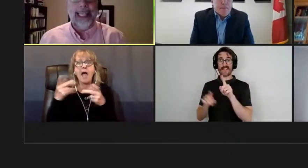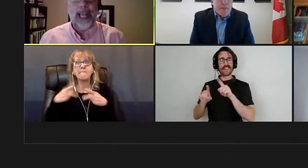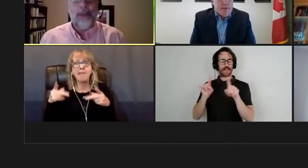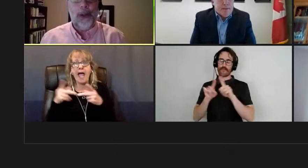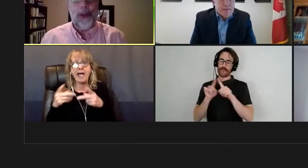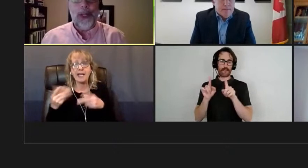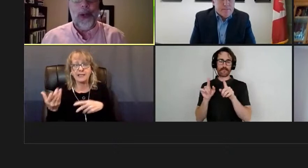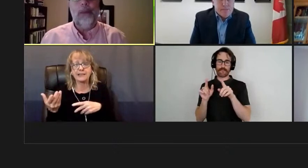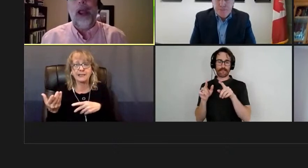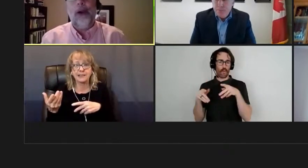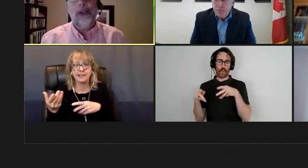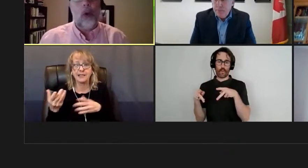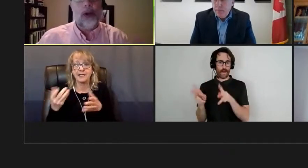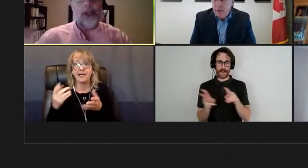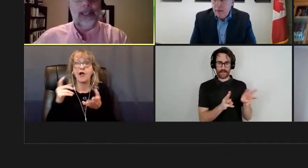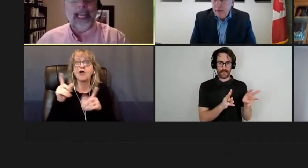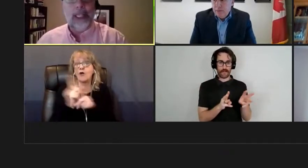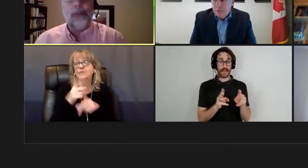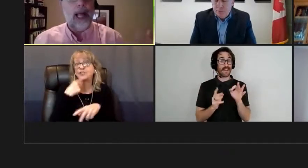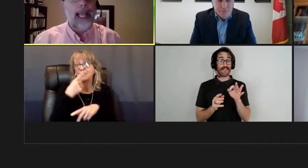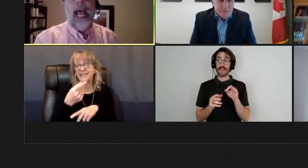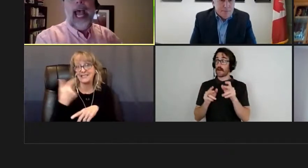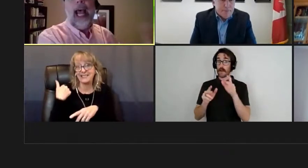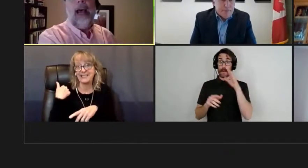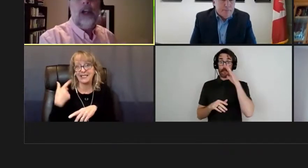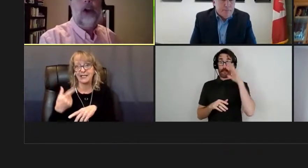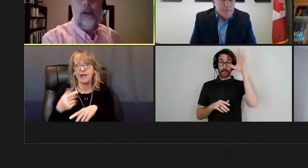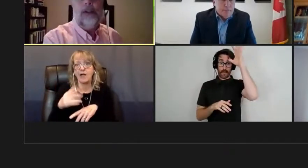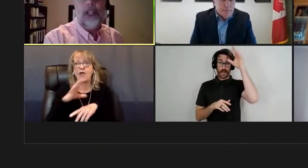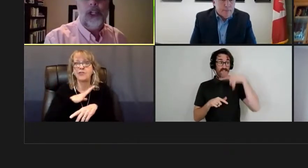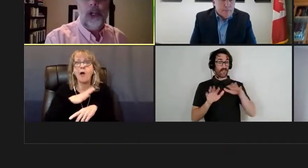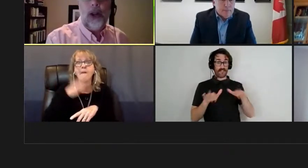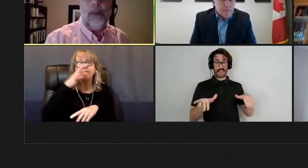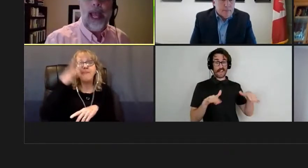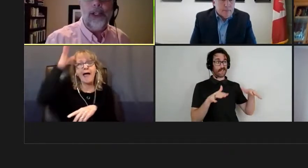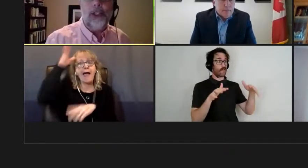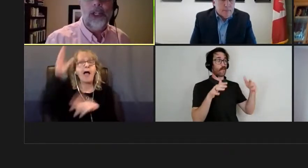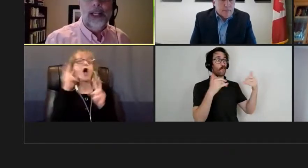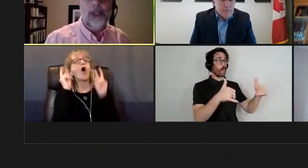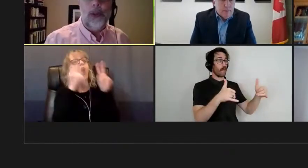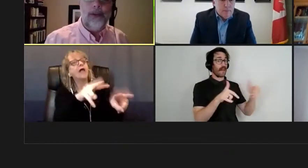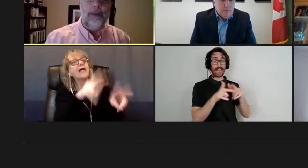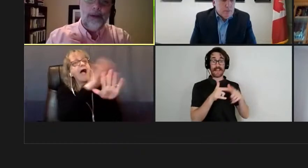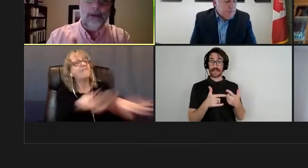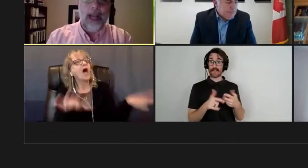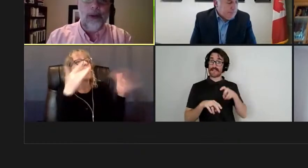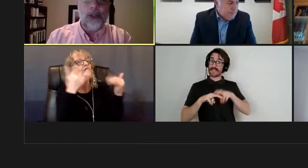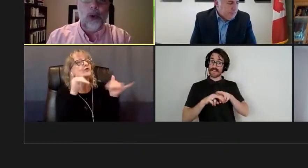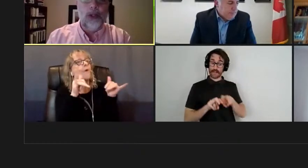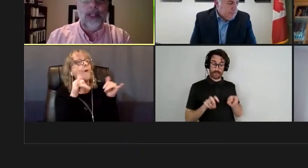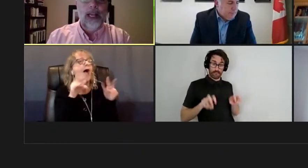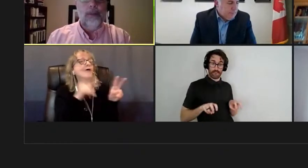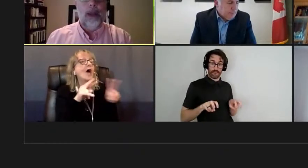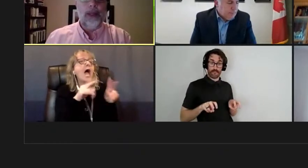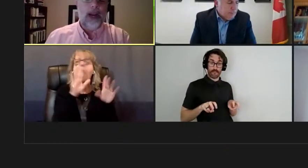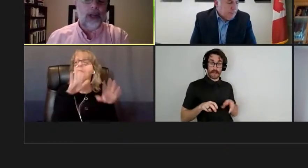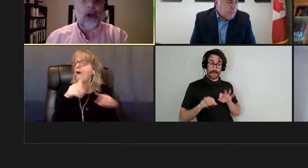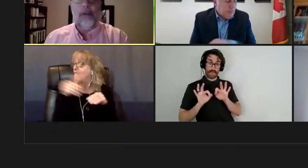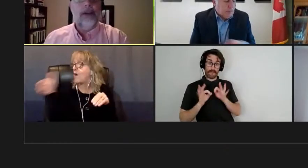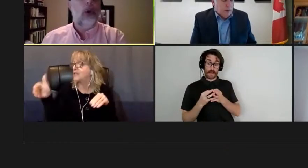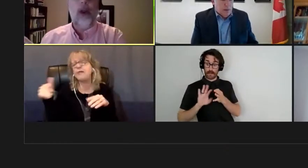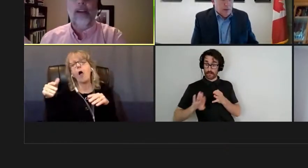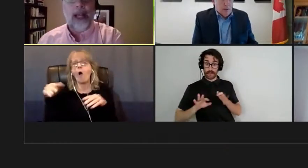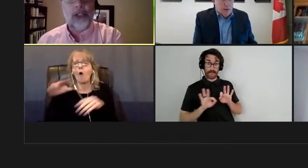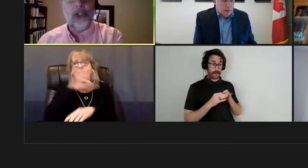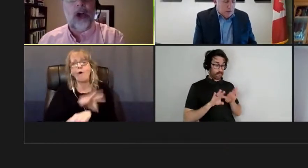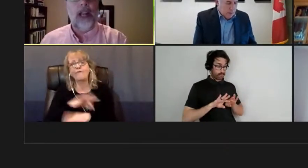the example, you know, the parents watching their kids play and having a conversation on a bench. So they're from different households. Maybe they're having coffee,